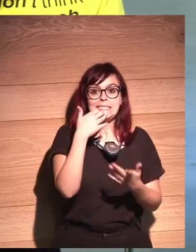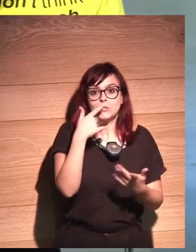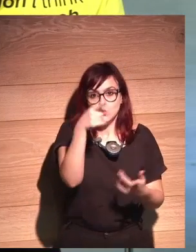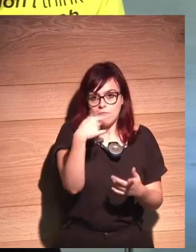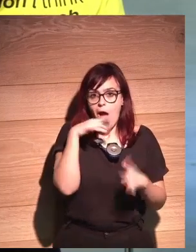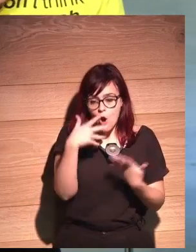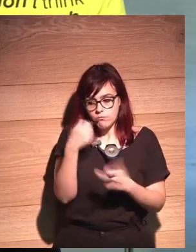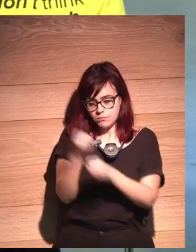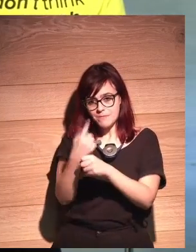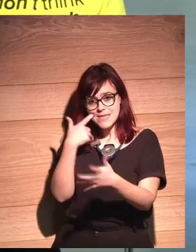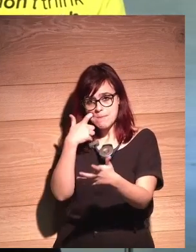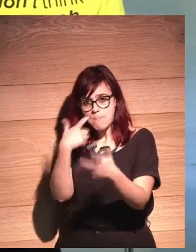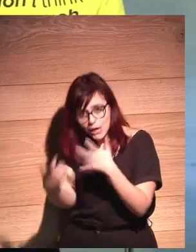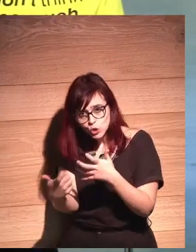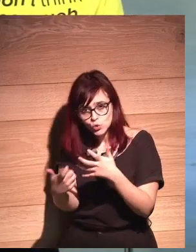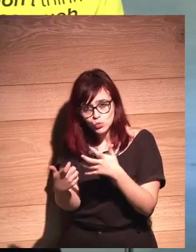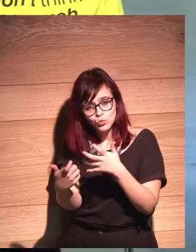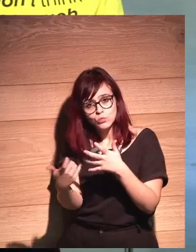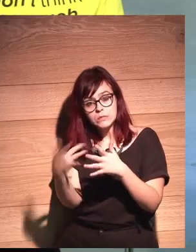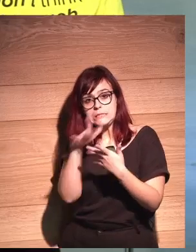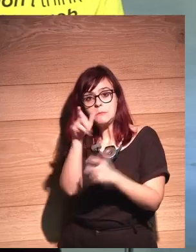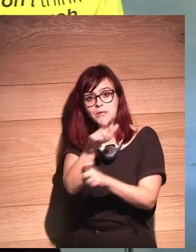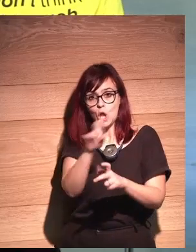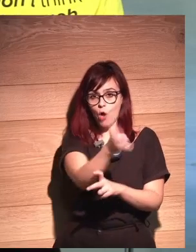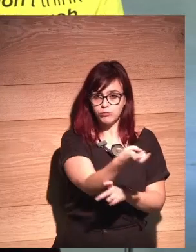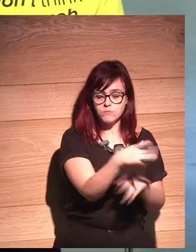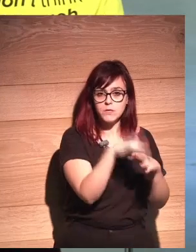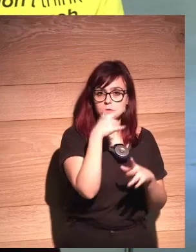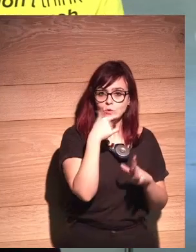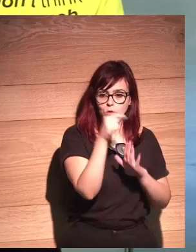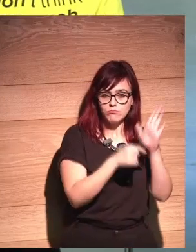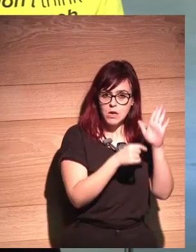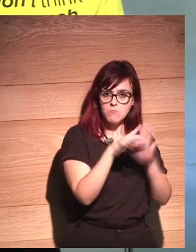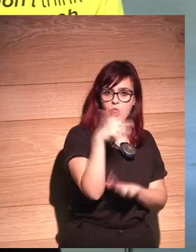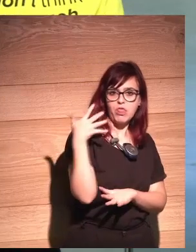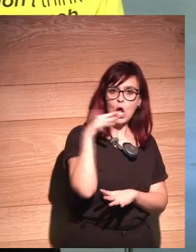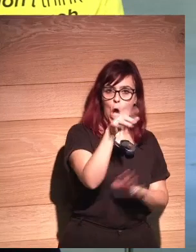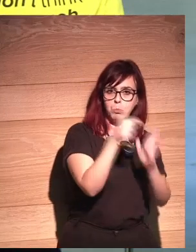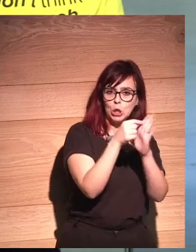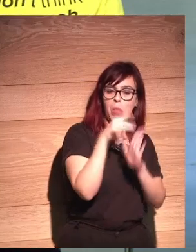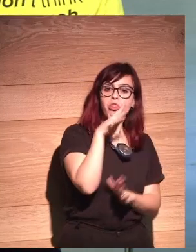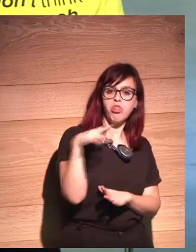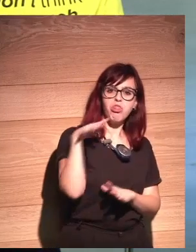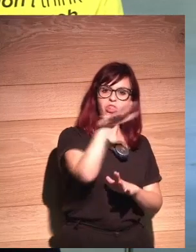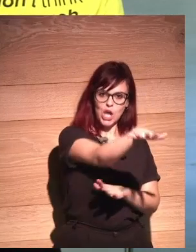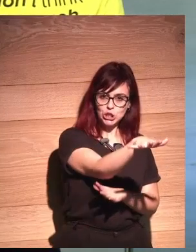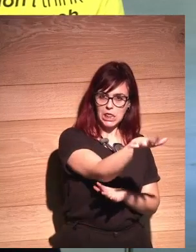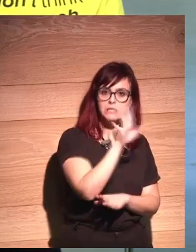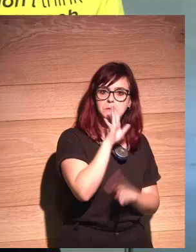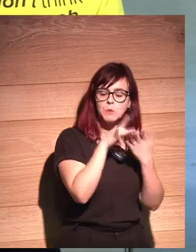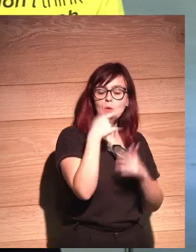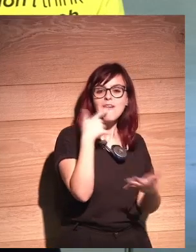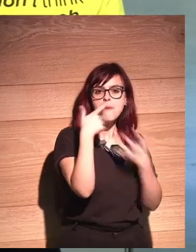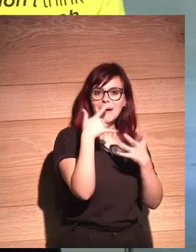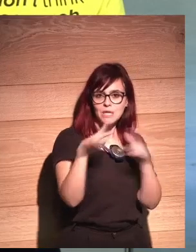an impact, or if you are performing an activity with other people and they can perform a